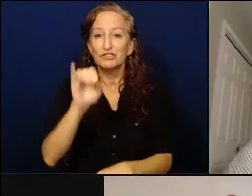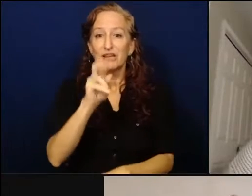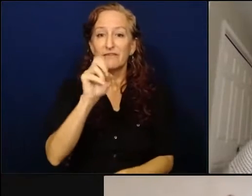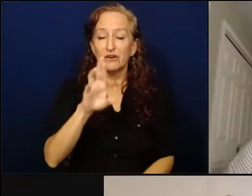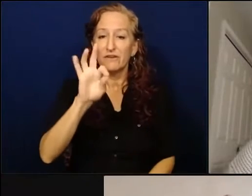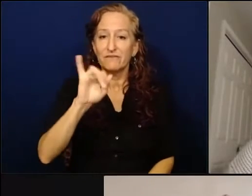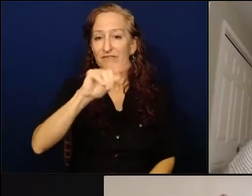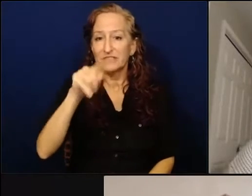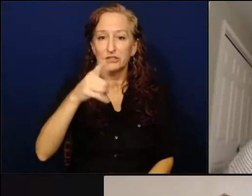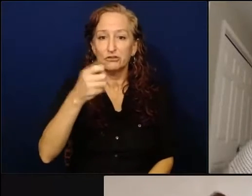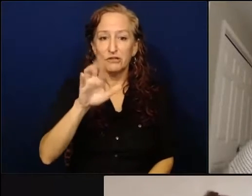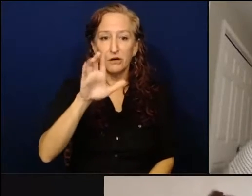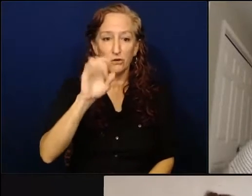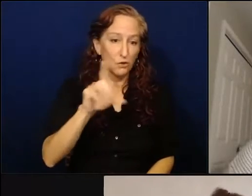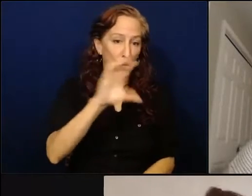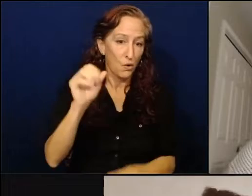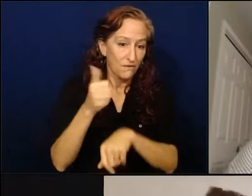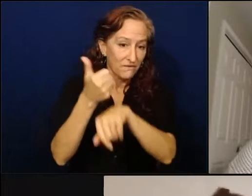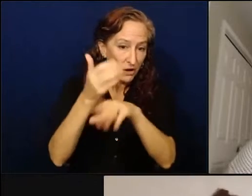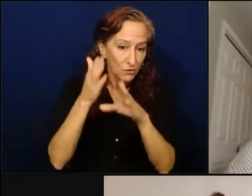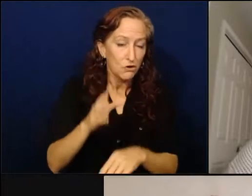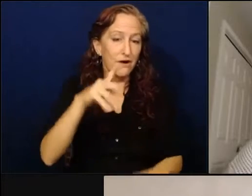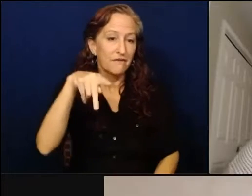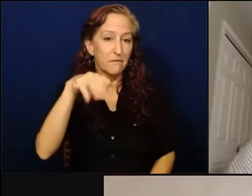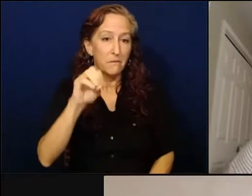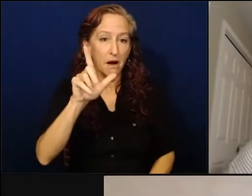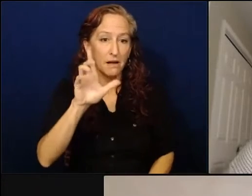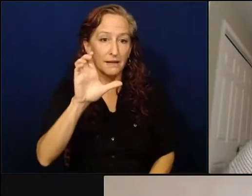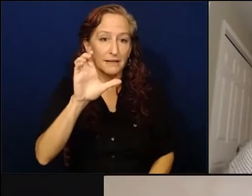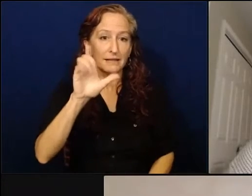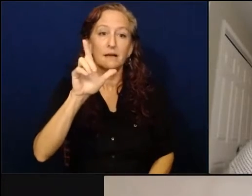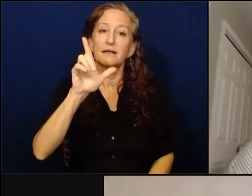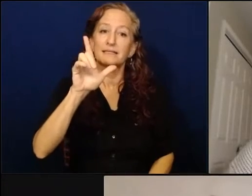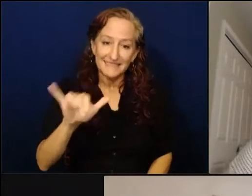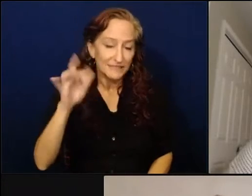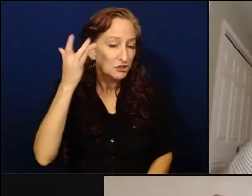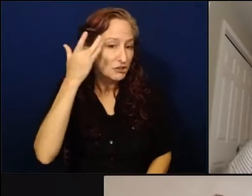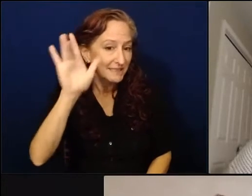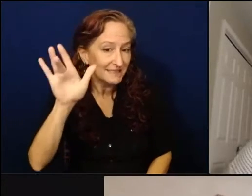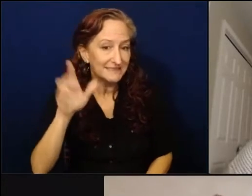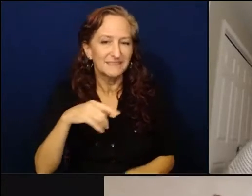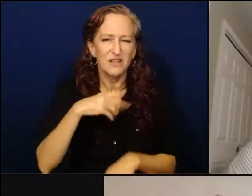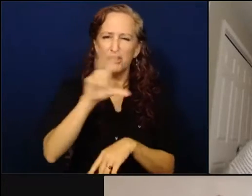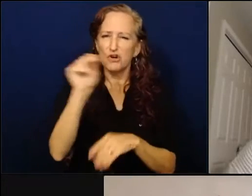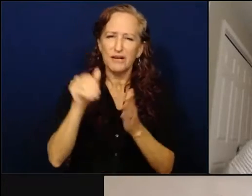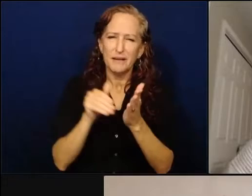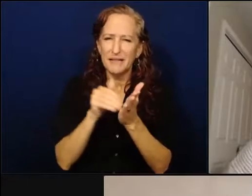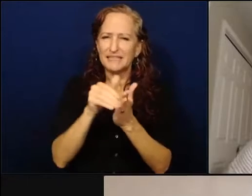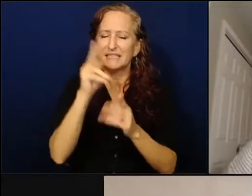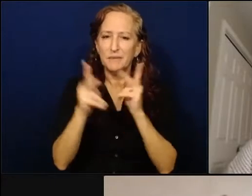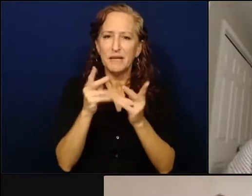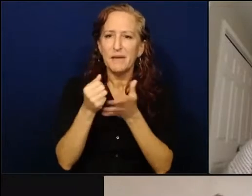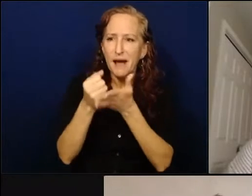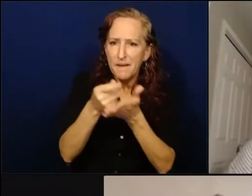is co-founder and CEO of Policy Genius. It's a company that has helped more than 30 million people across the globe shop